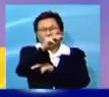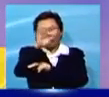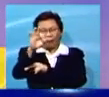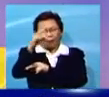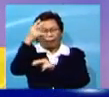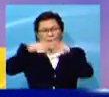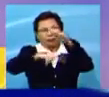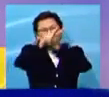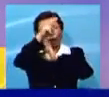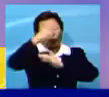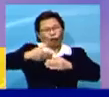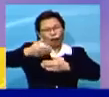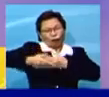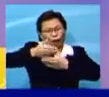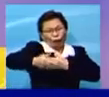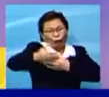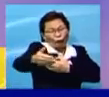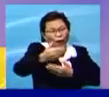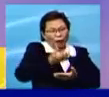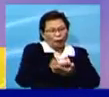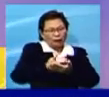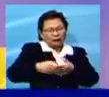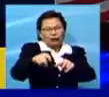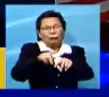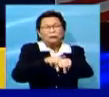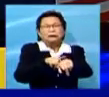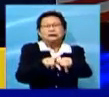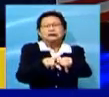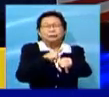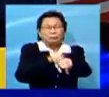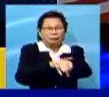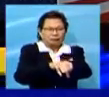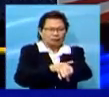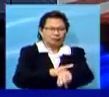economies over the same time period.